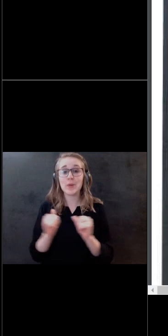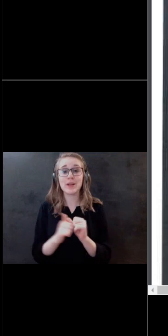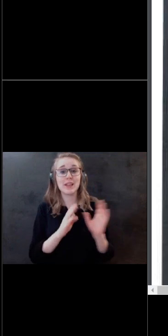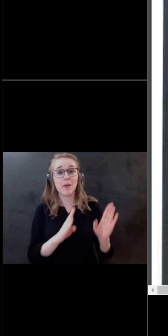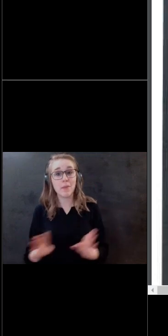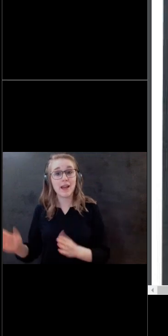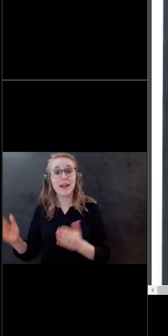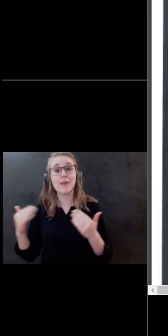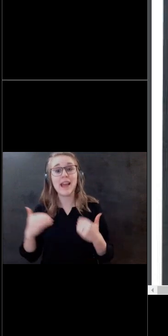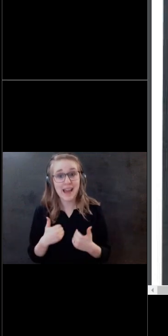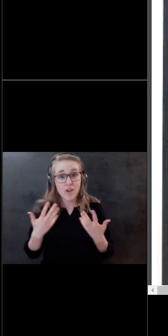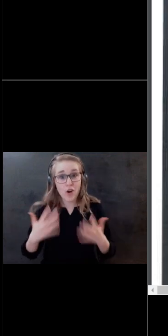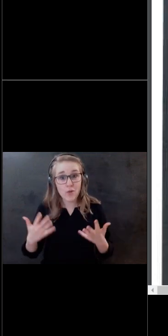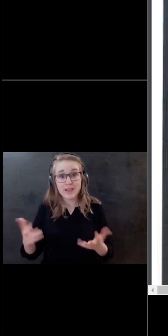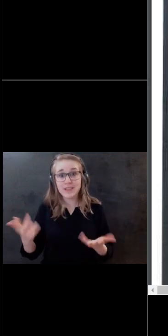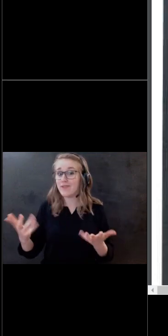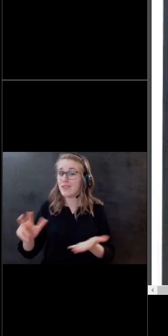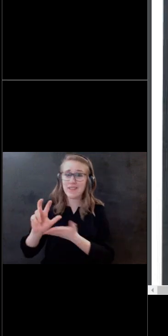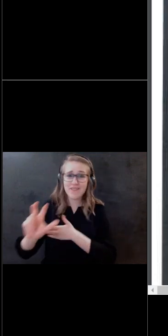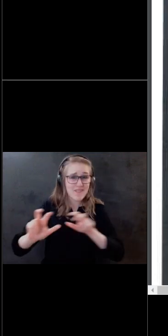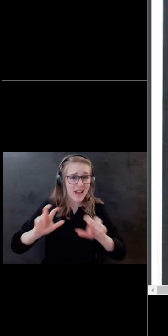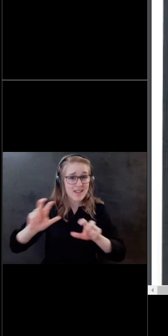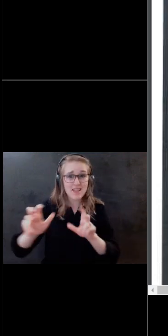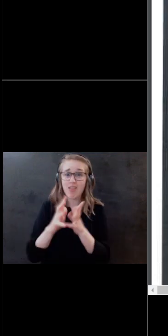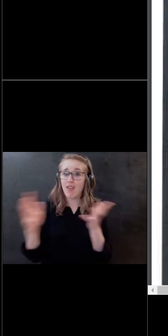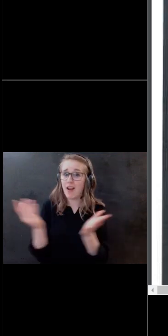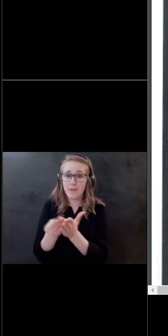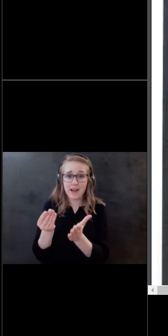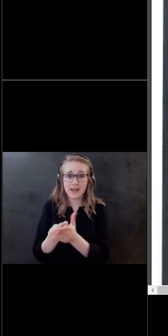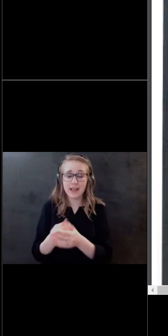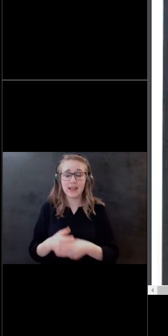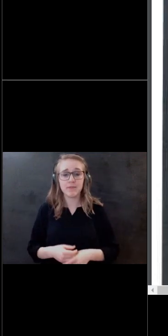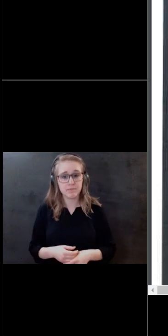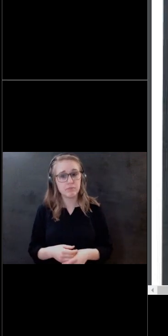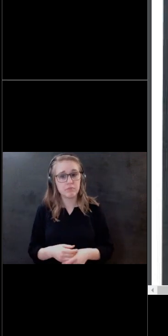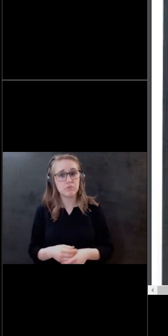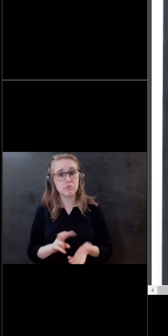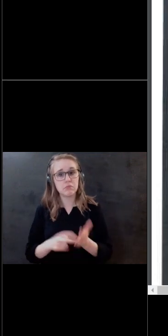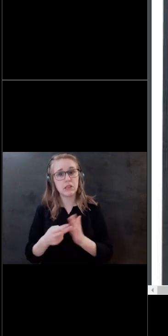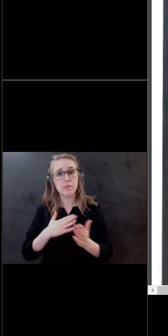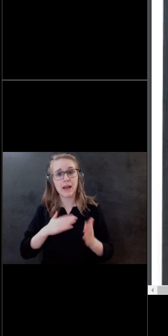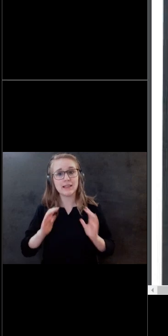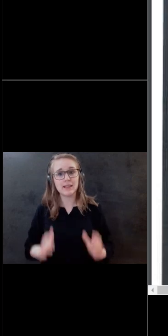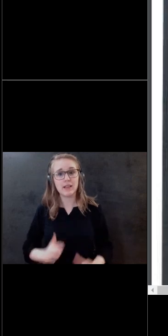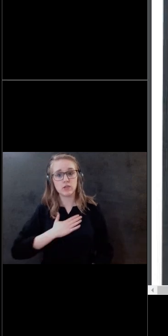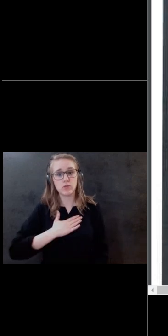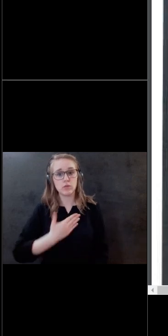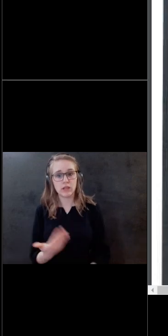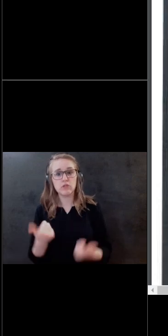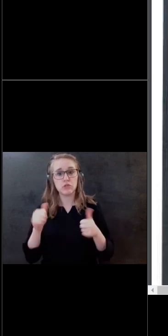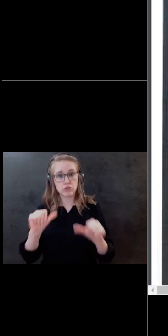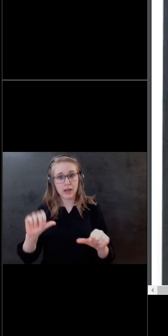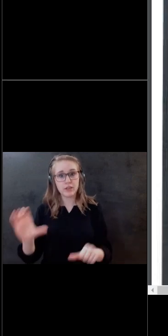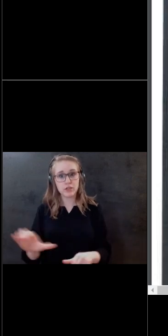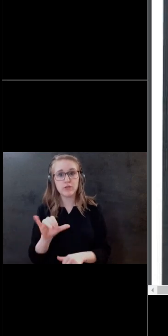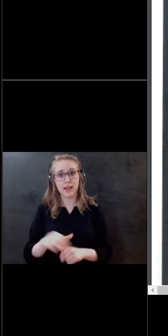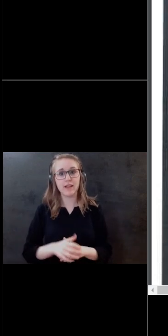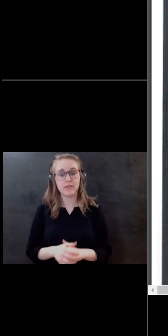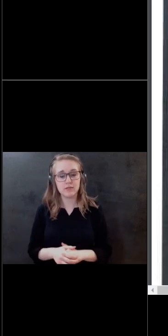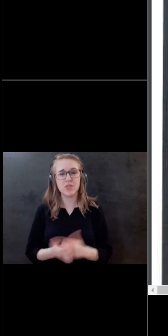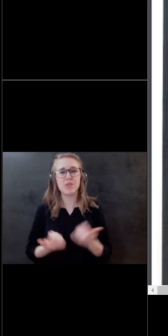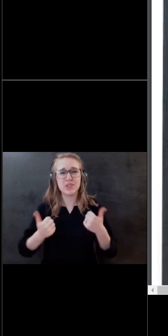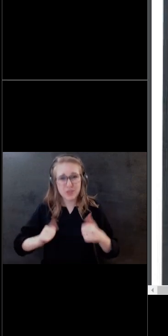have, that they've invested a huge amount of money with, then my client is willing to try to do that. We're trying to